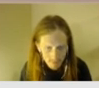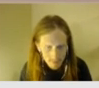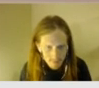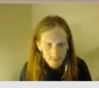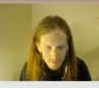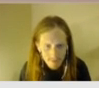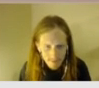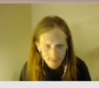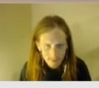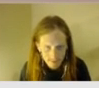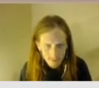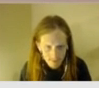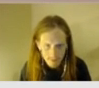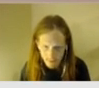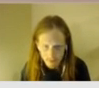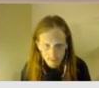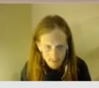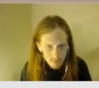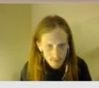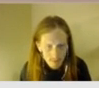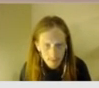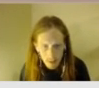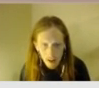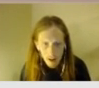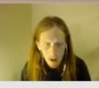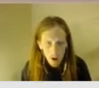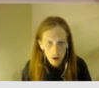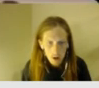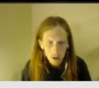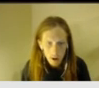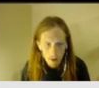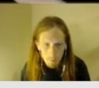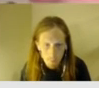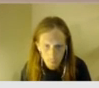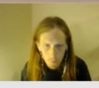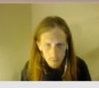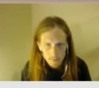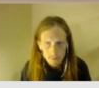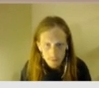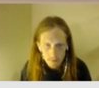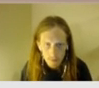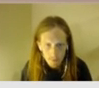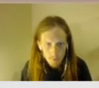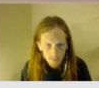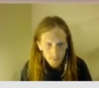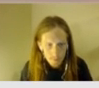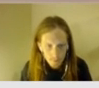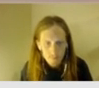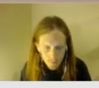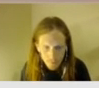But, you know, make it as easy on yourself as possible. And I'll go back to the gear thing again. Like, the Fuji cameras make it easy